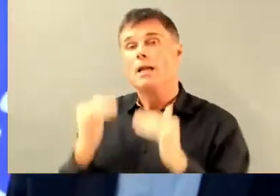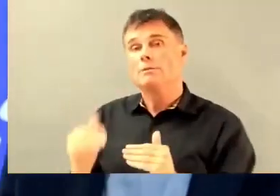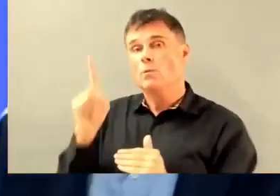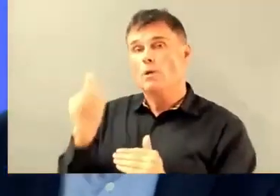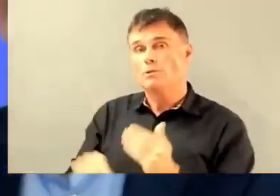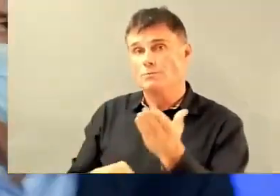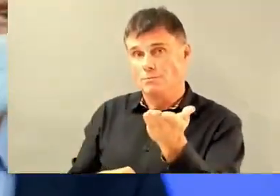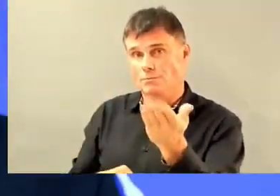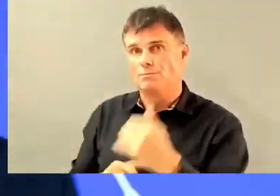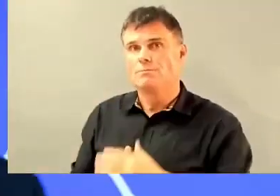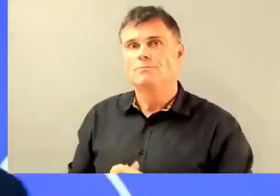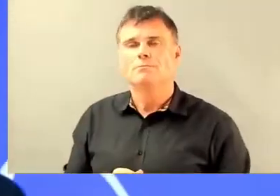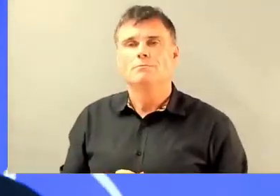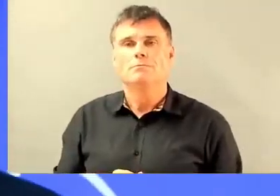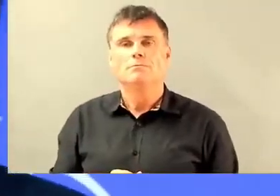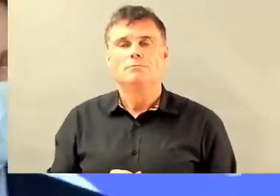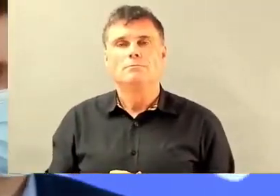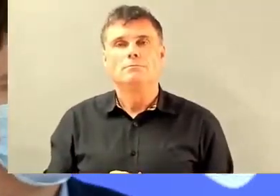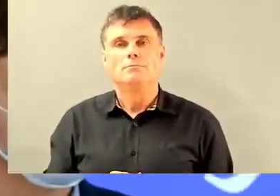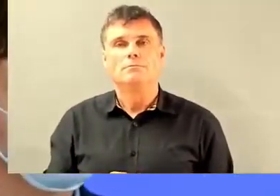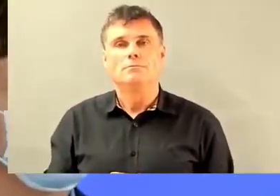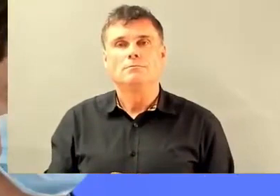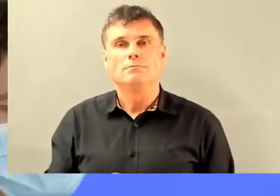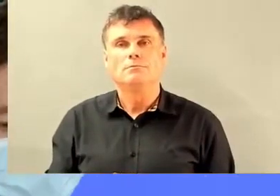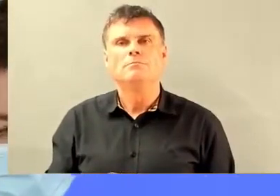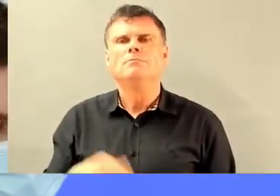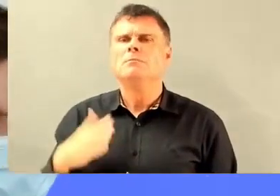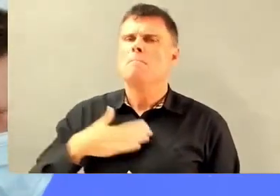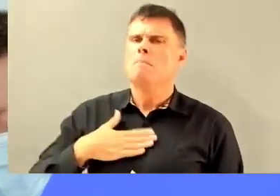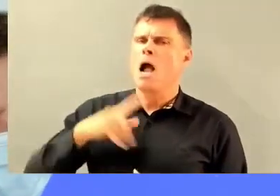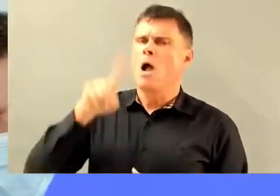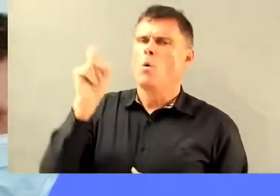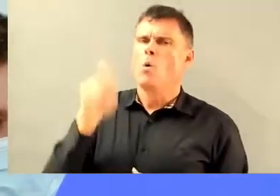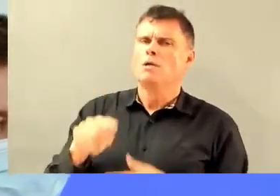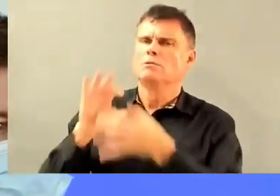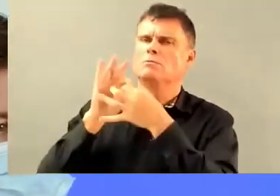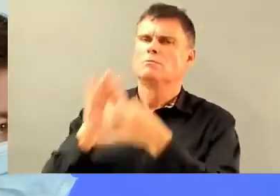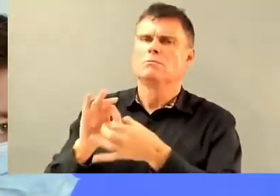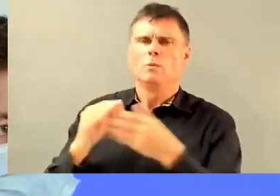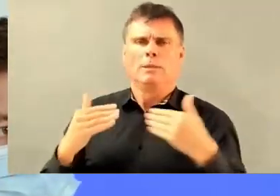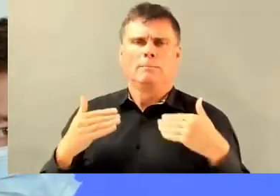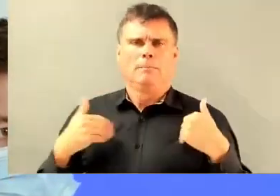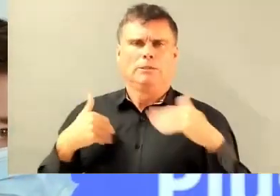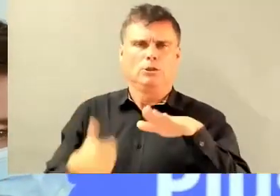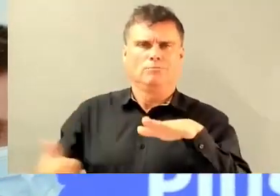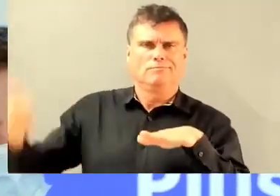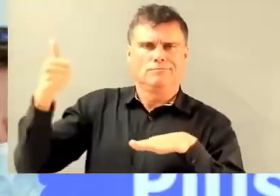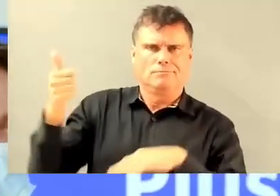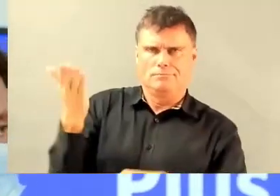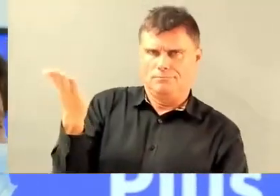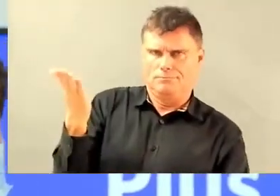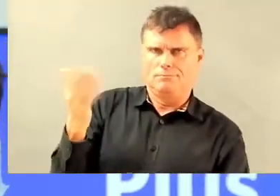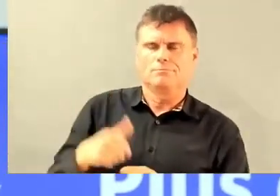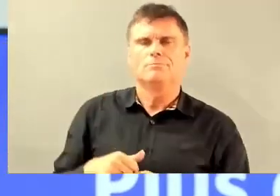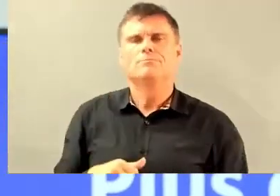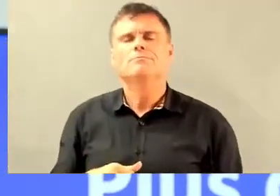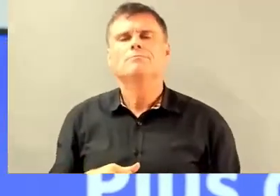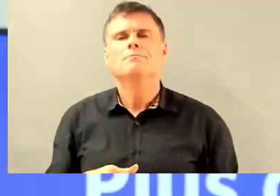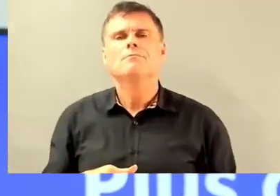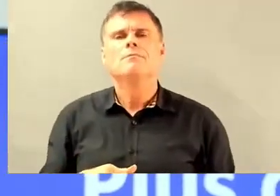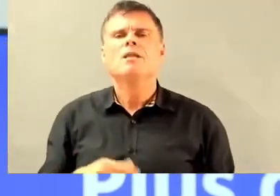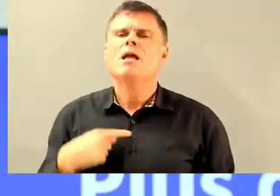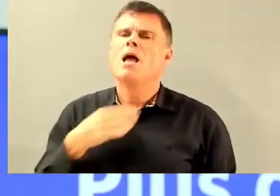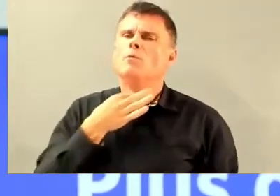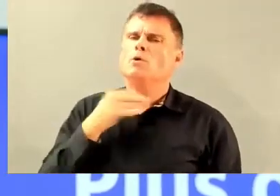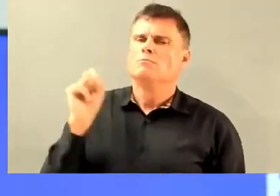Hi, I think this question might be for the minister. I'm wondering what the challenges or barriers were to